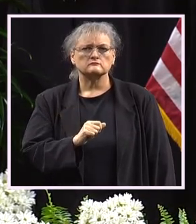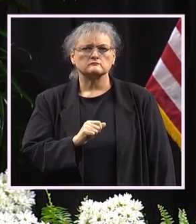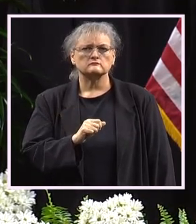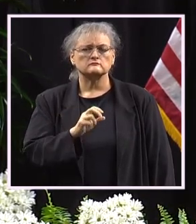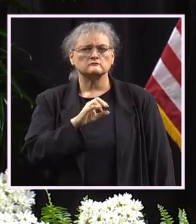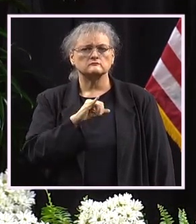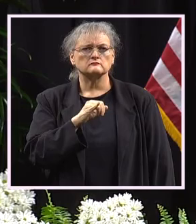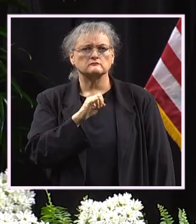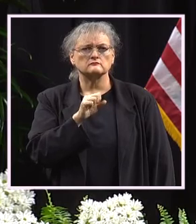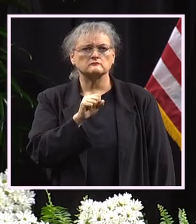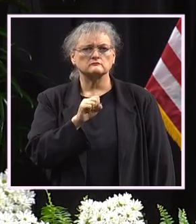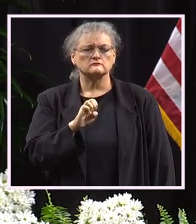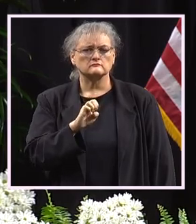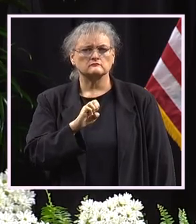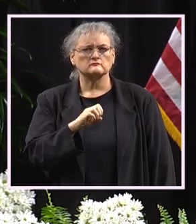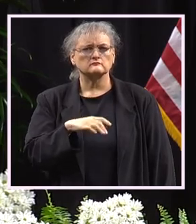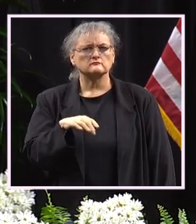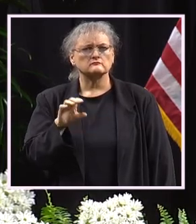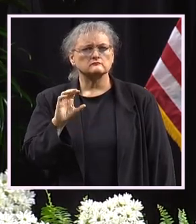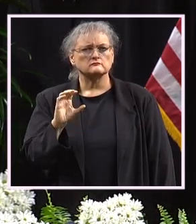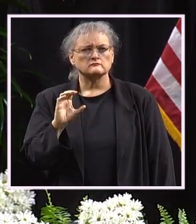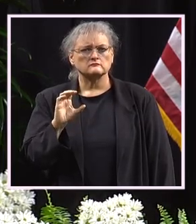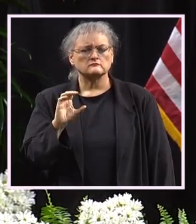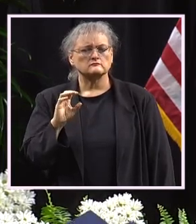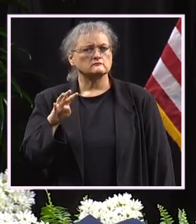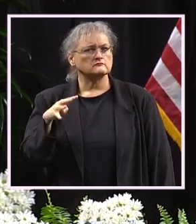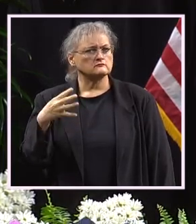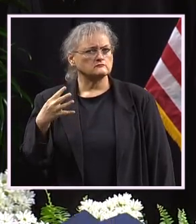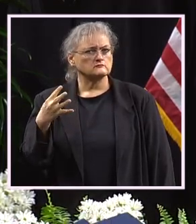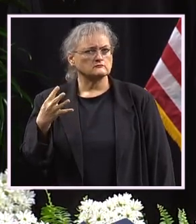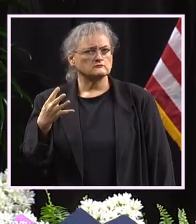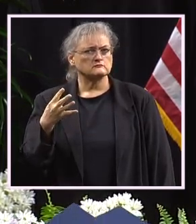Jesse Javier Casanova IV, summa cum laude.